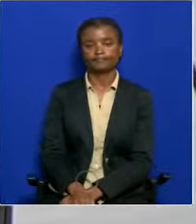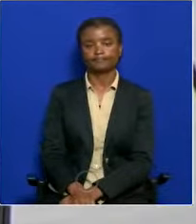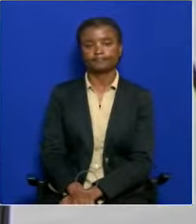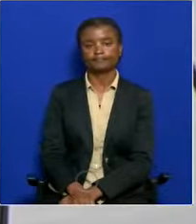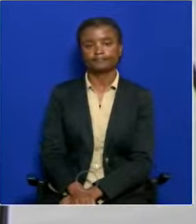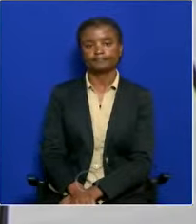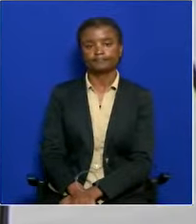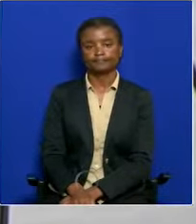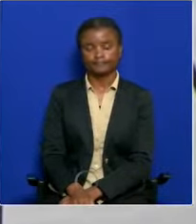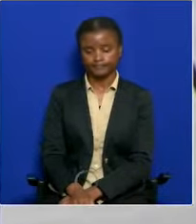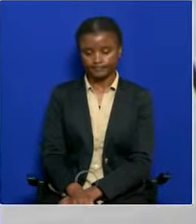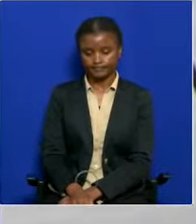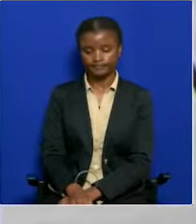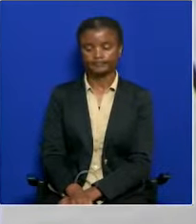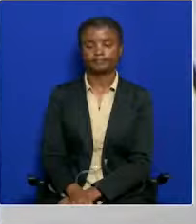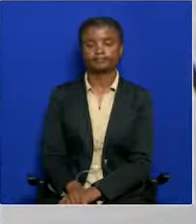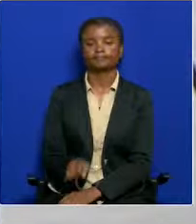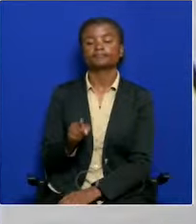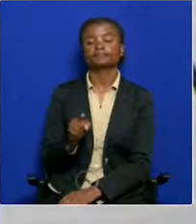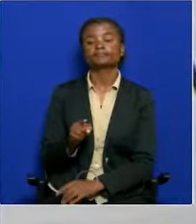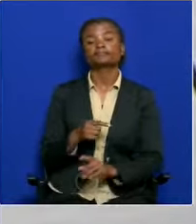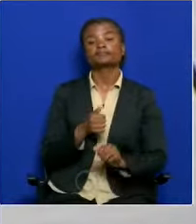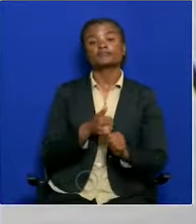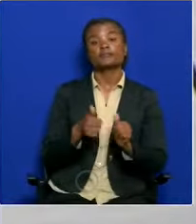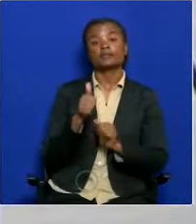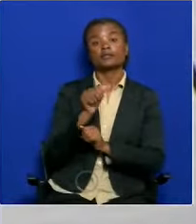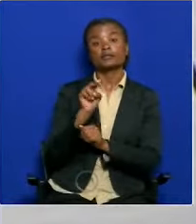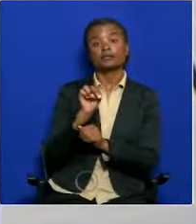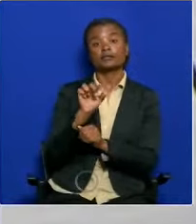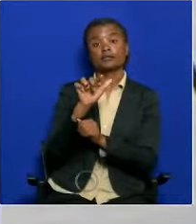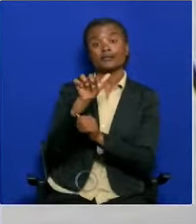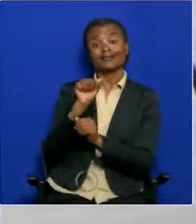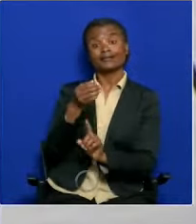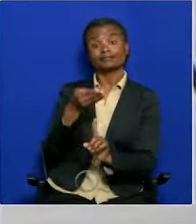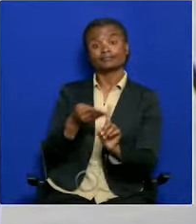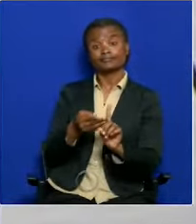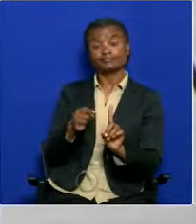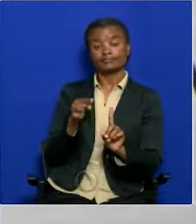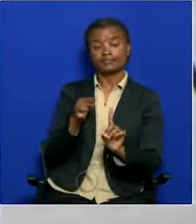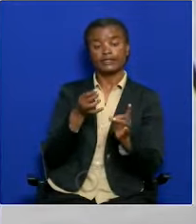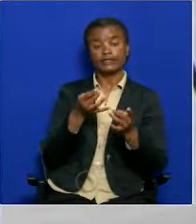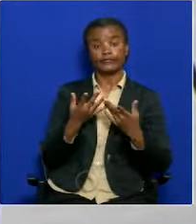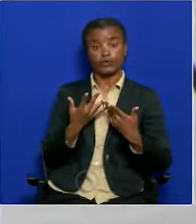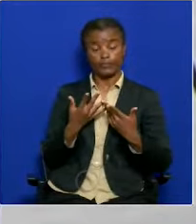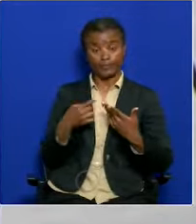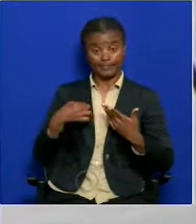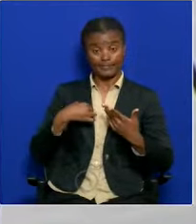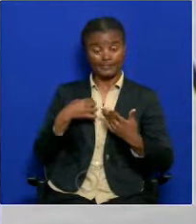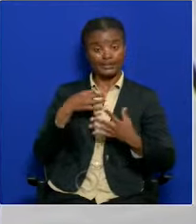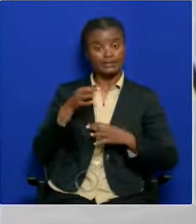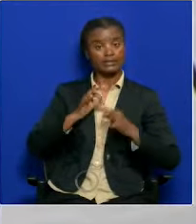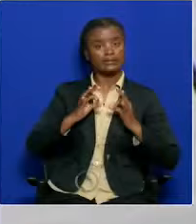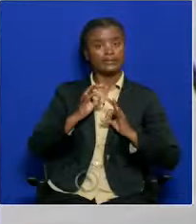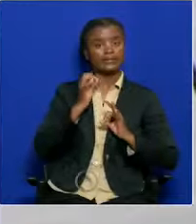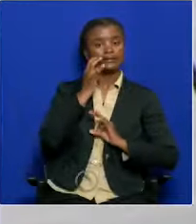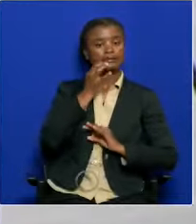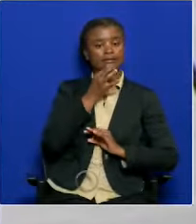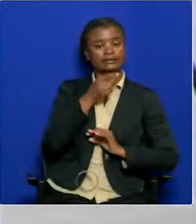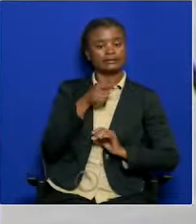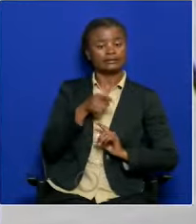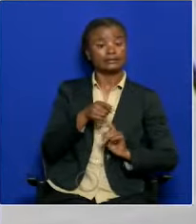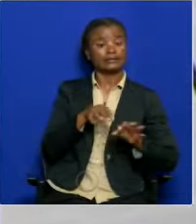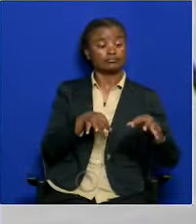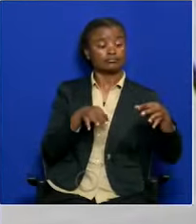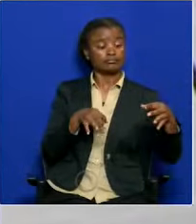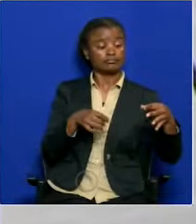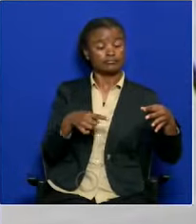Sergeant Matlala informed me that he had been requested to sign that prepared